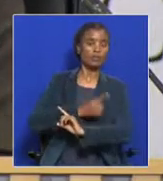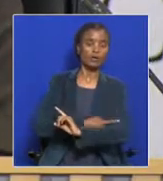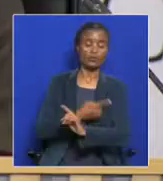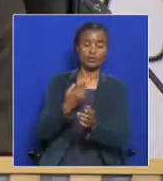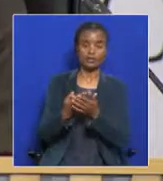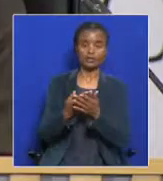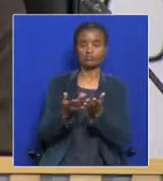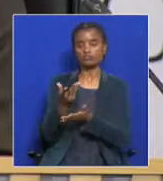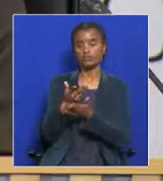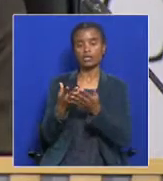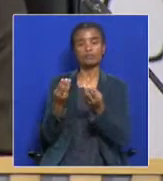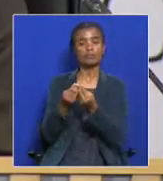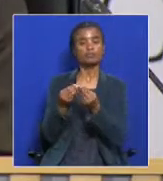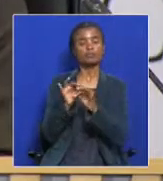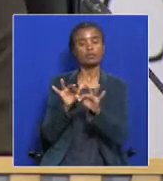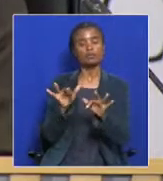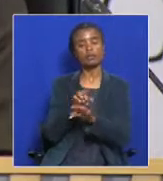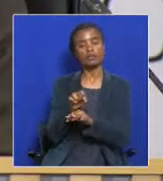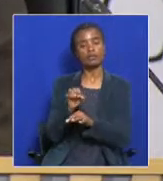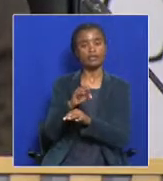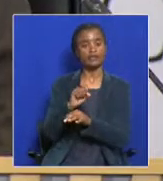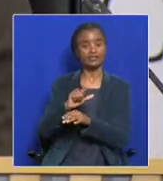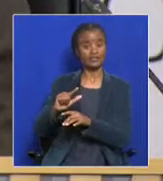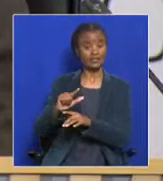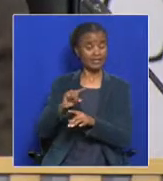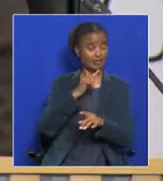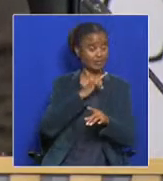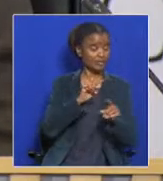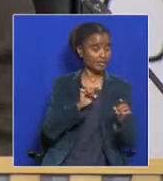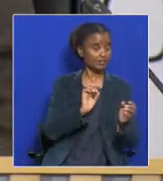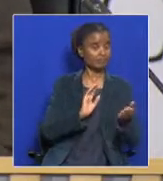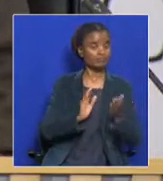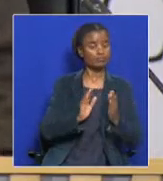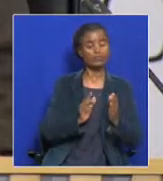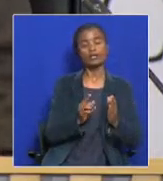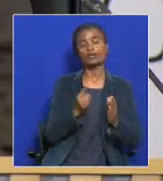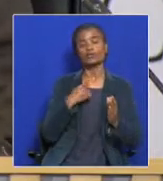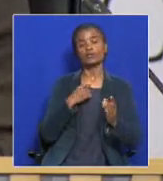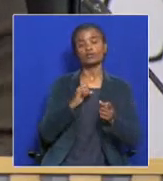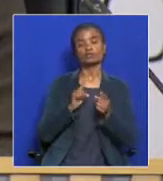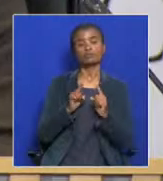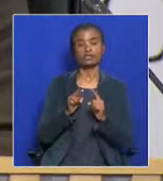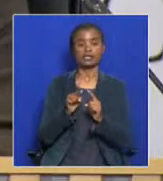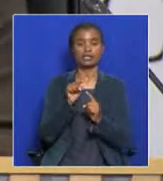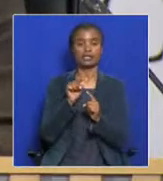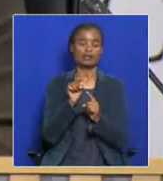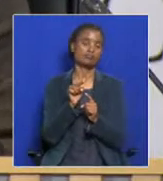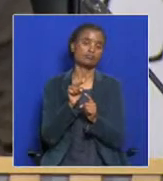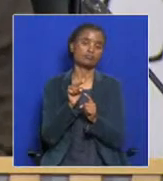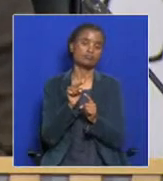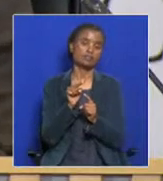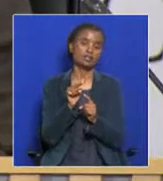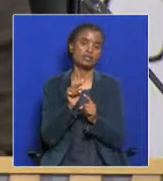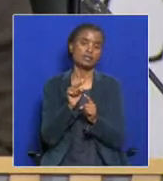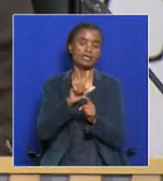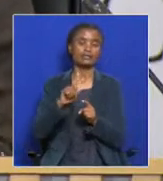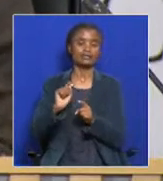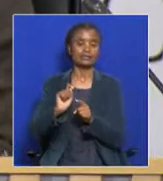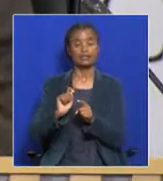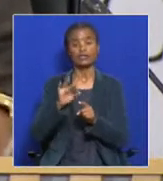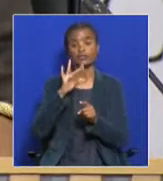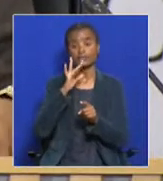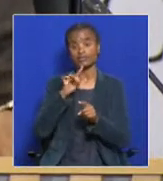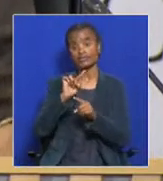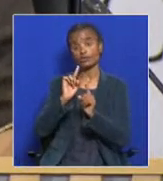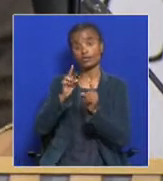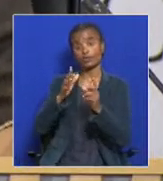than a lieutenant colonel. In the police, there's protocol and procedure. I can't bypass my commander. He's the one at that level that's supposed to